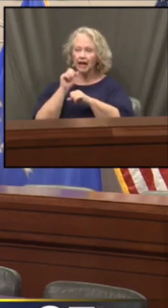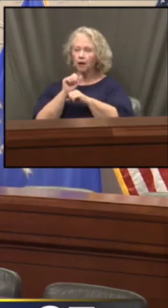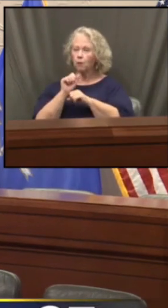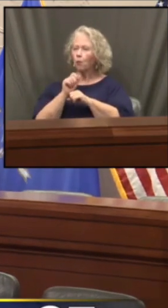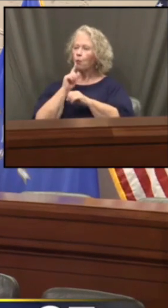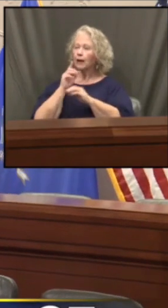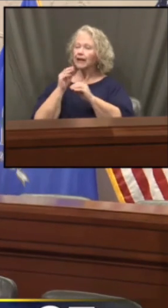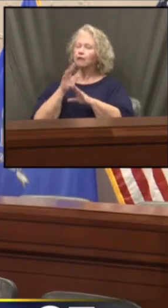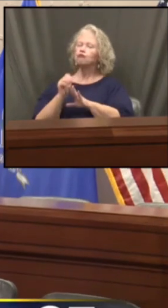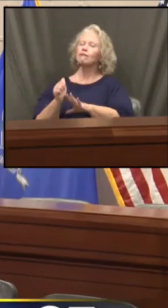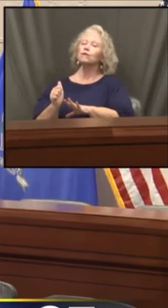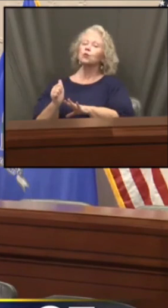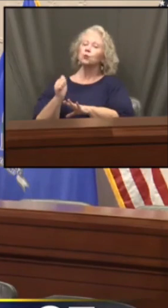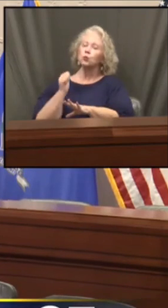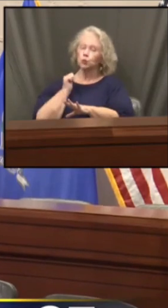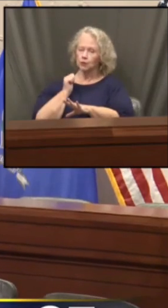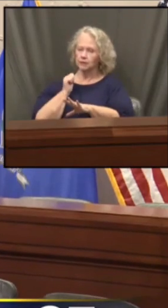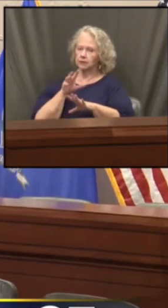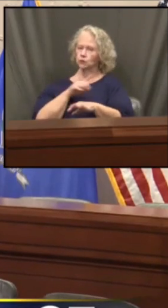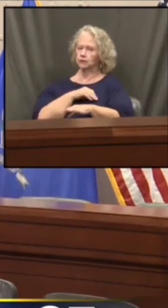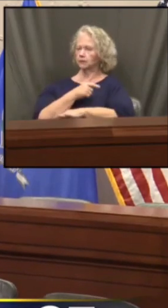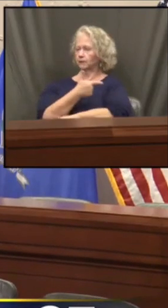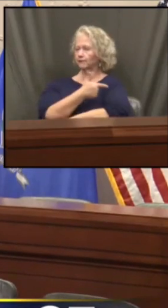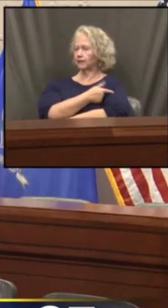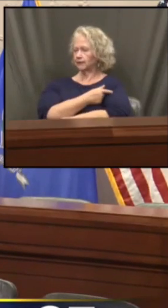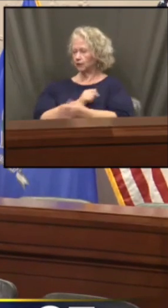to get vaccinated?